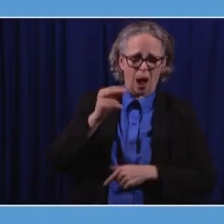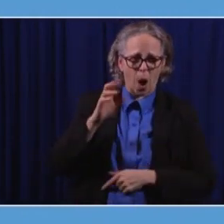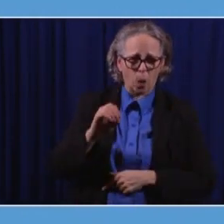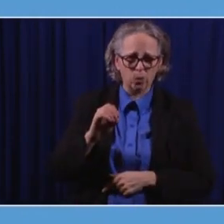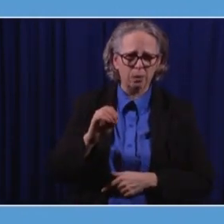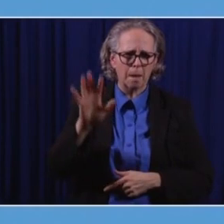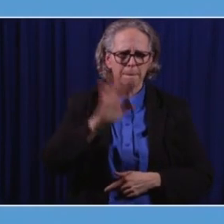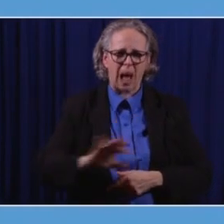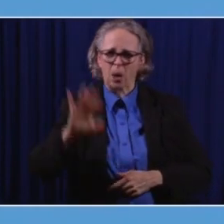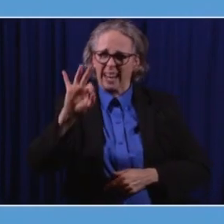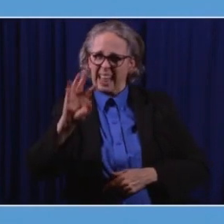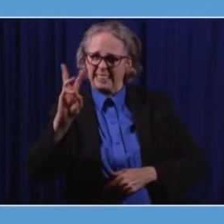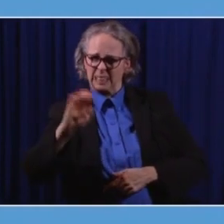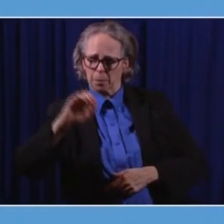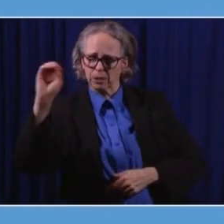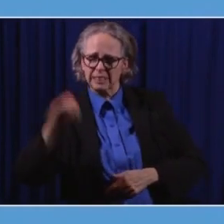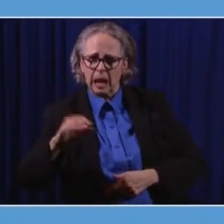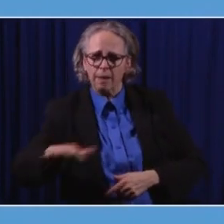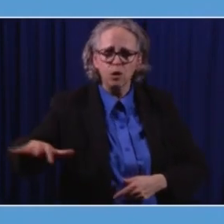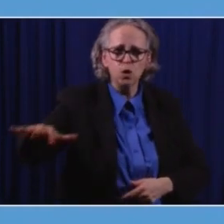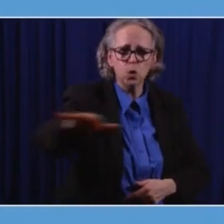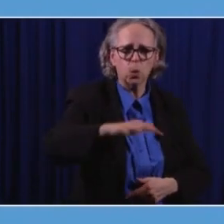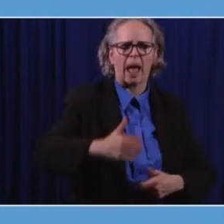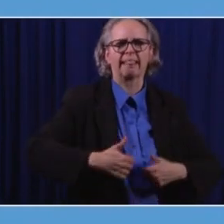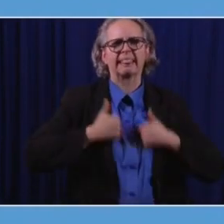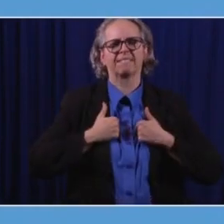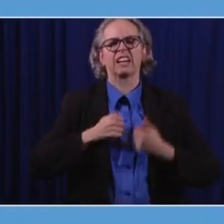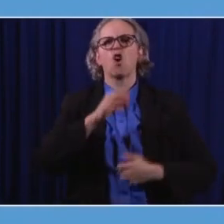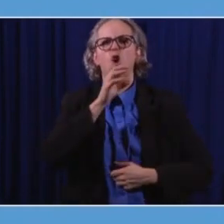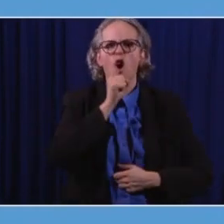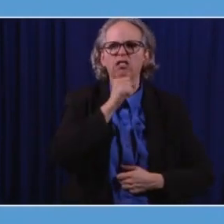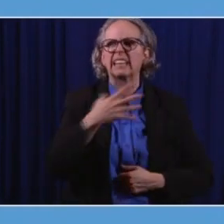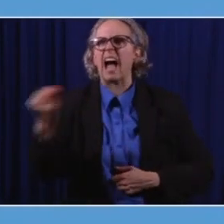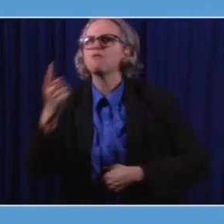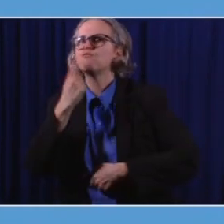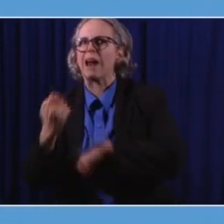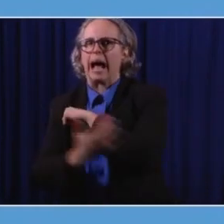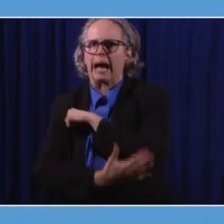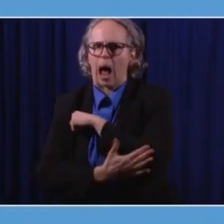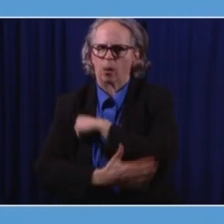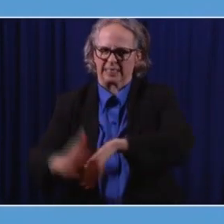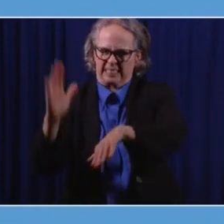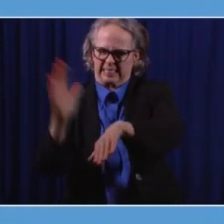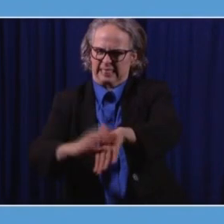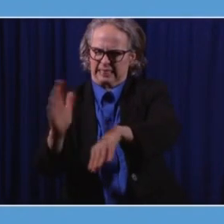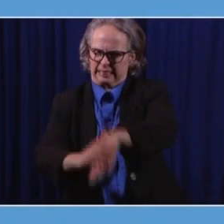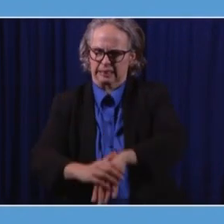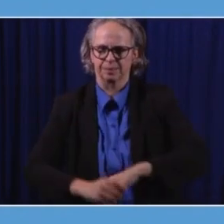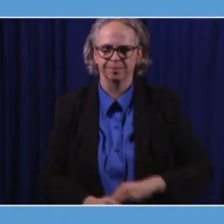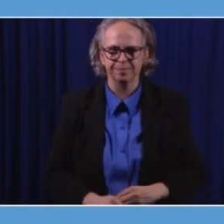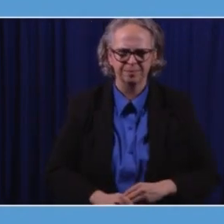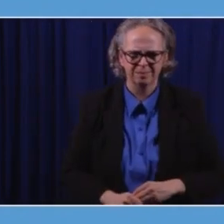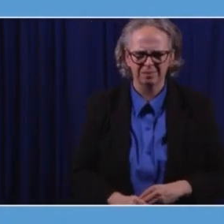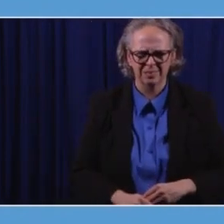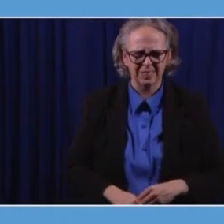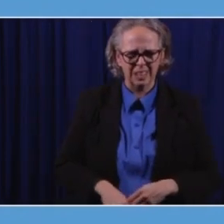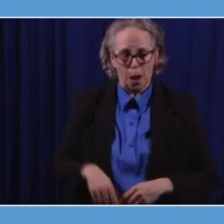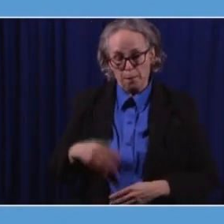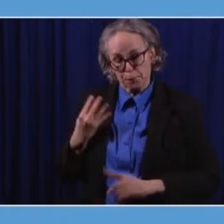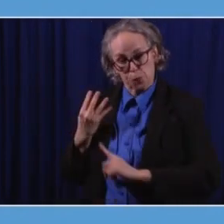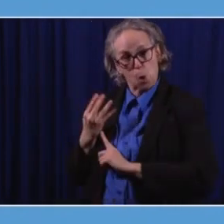That's 26% in our 18 red counties and 70% in our orange counties. Only 4% of Ohioans are